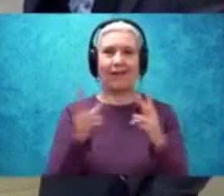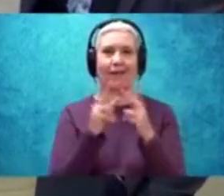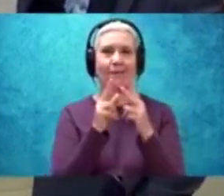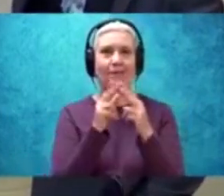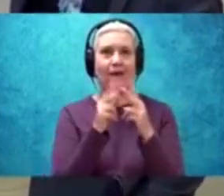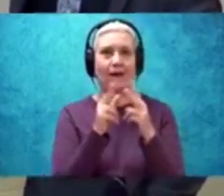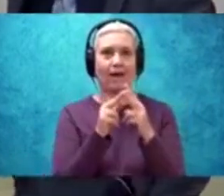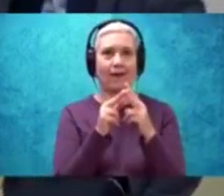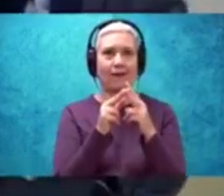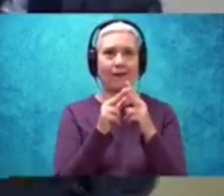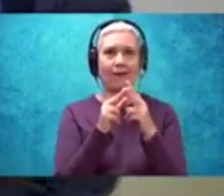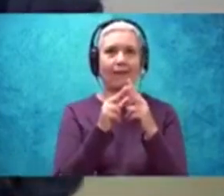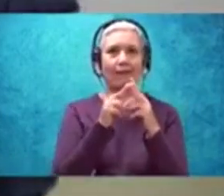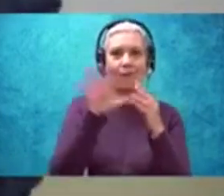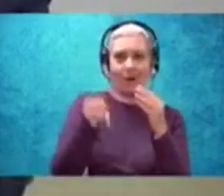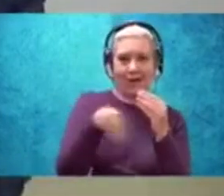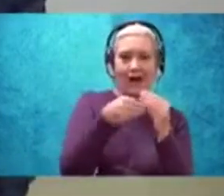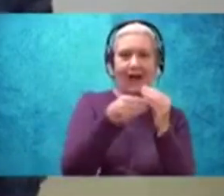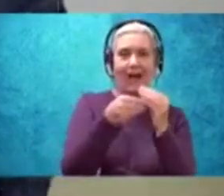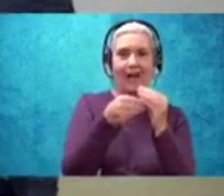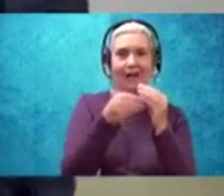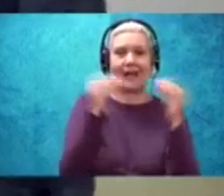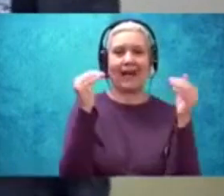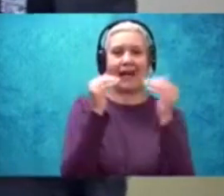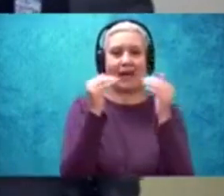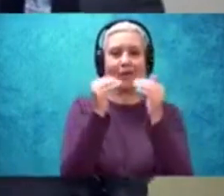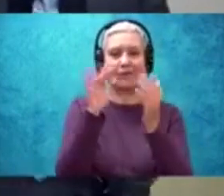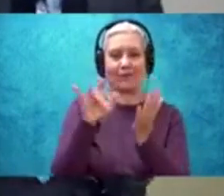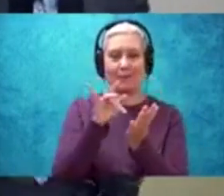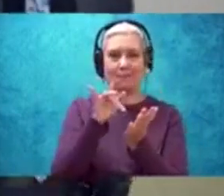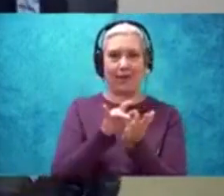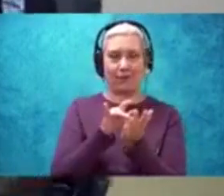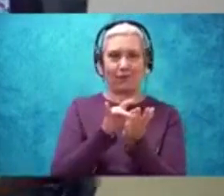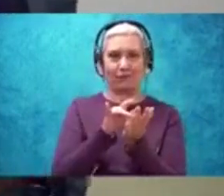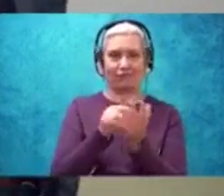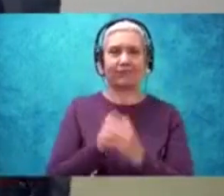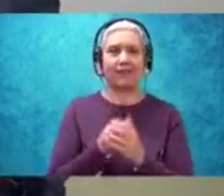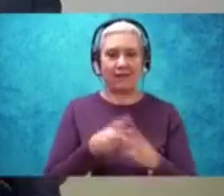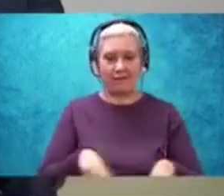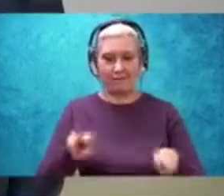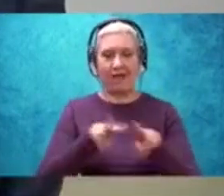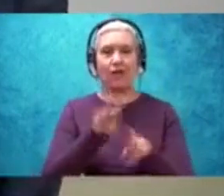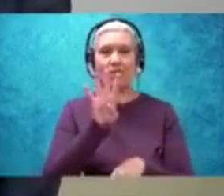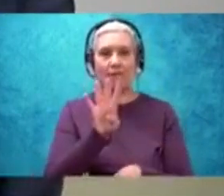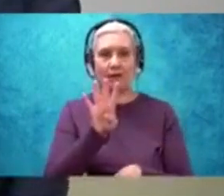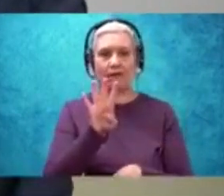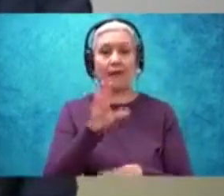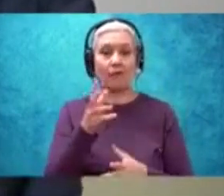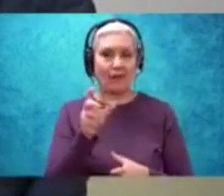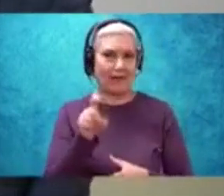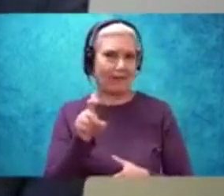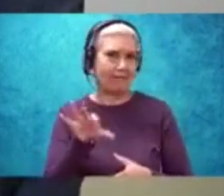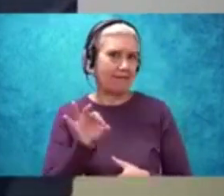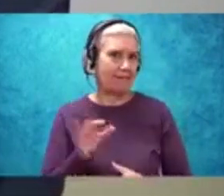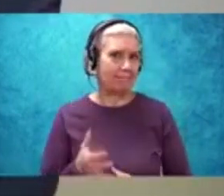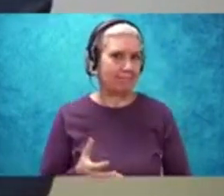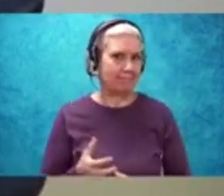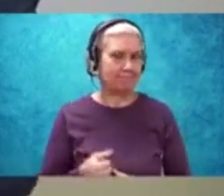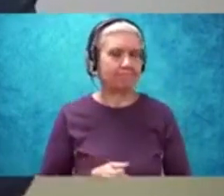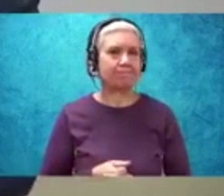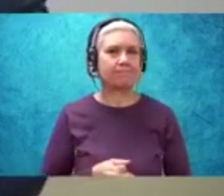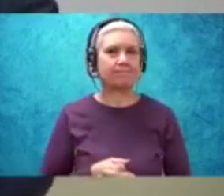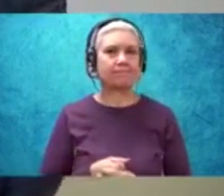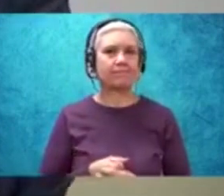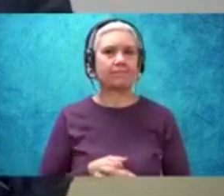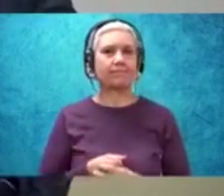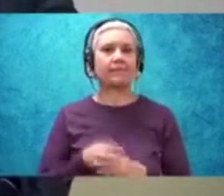whose sum is going to be equal to the middle term, that value of b that we're interested in. And then we're going to place